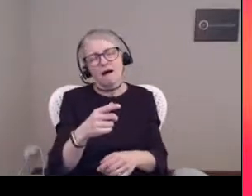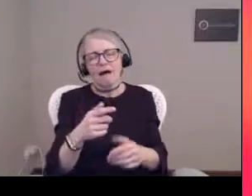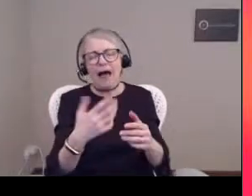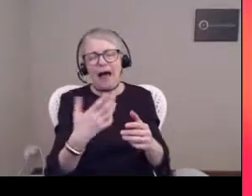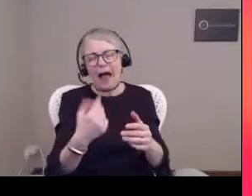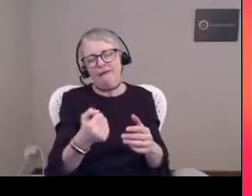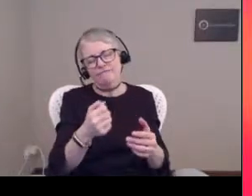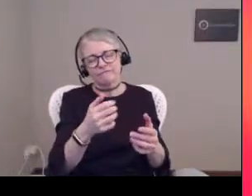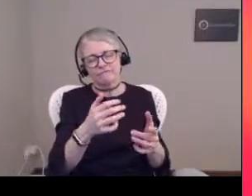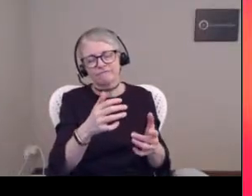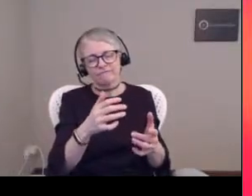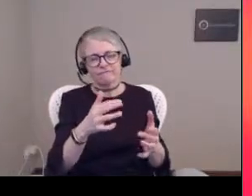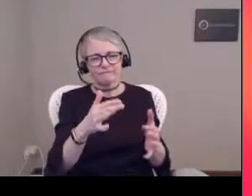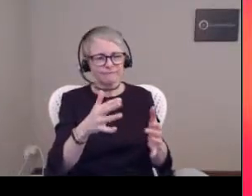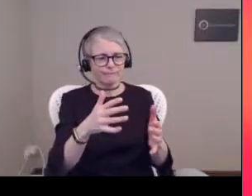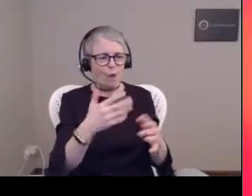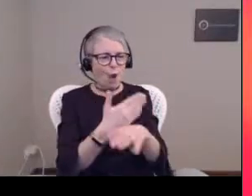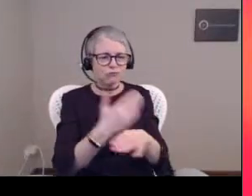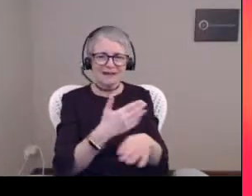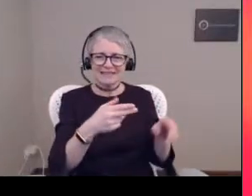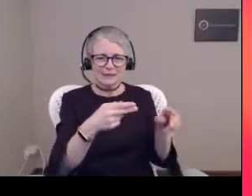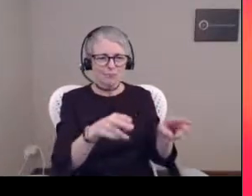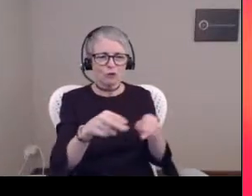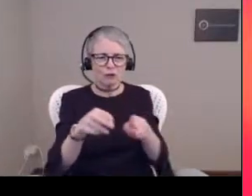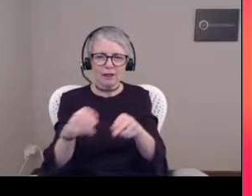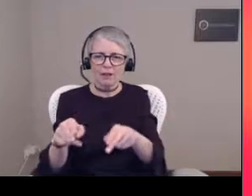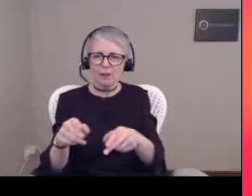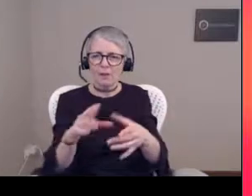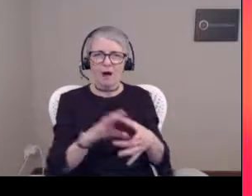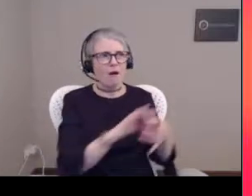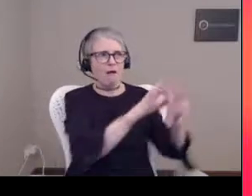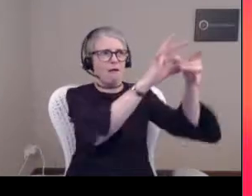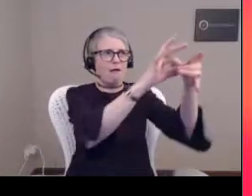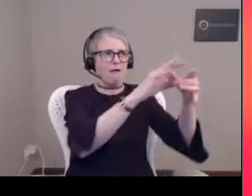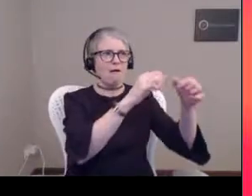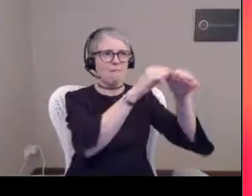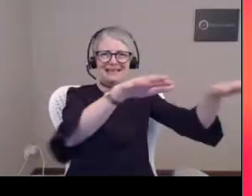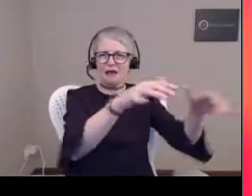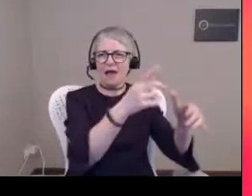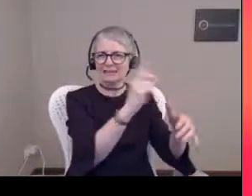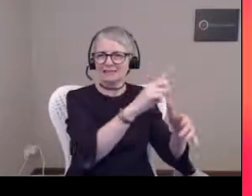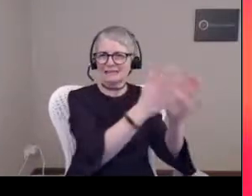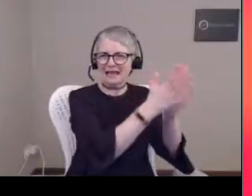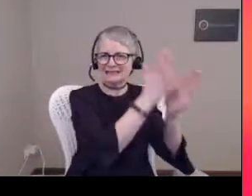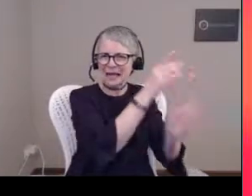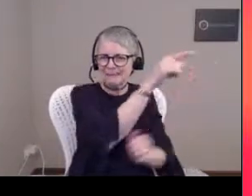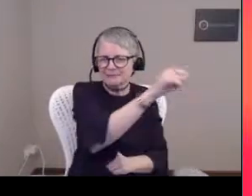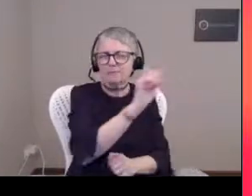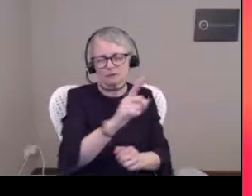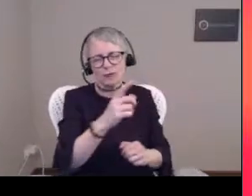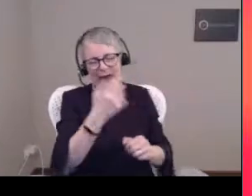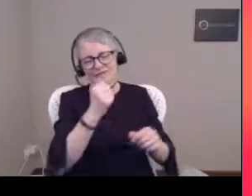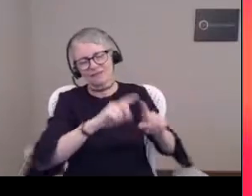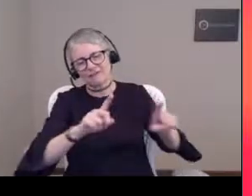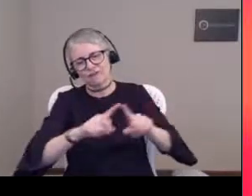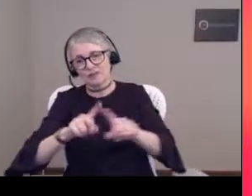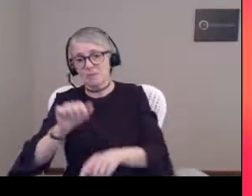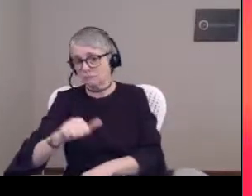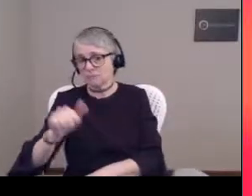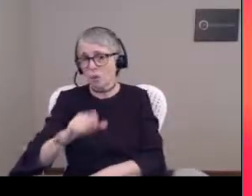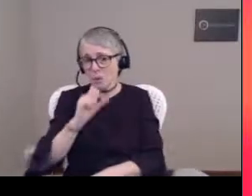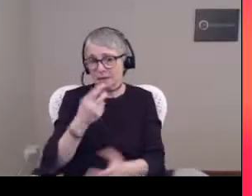phase as we change our operating model to support the media and entertainment division. But yes, absolutely. And there'll be more roles that surface across the